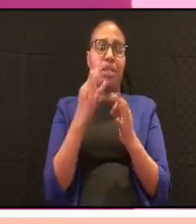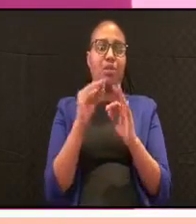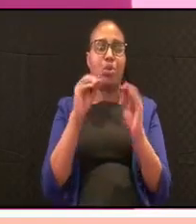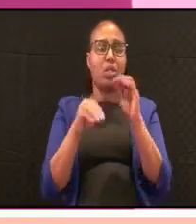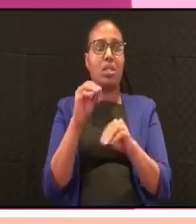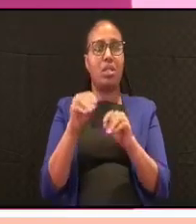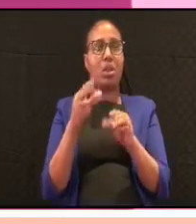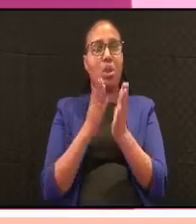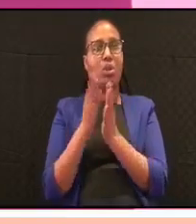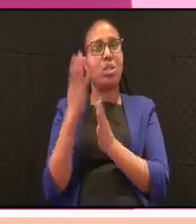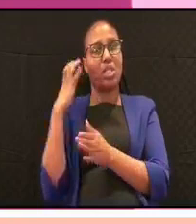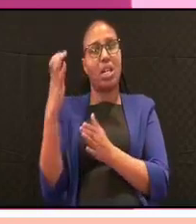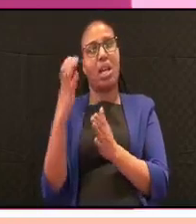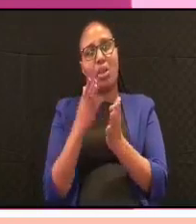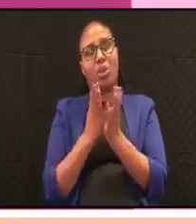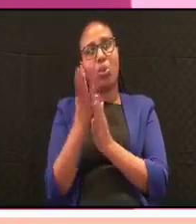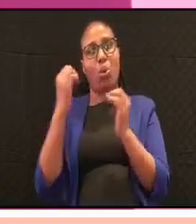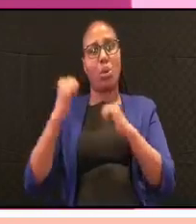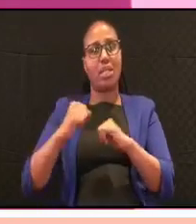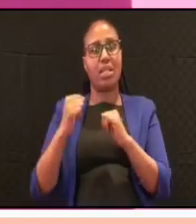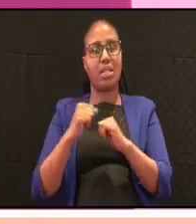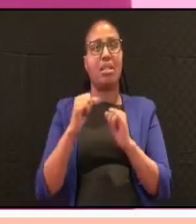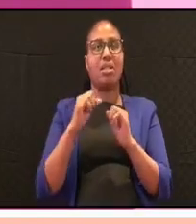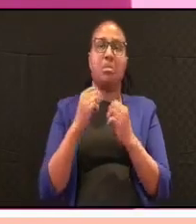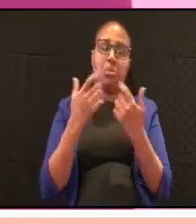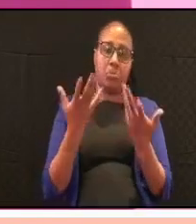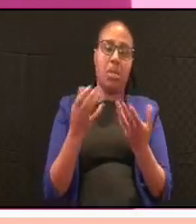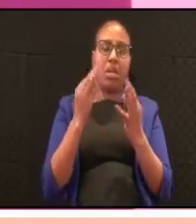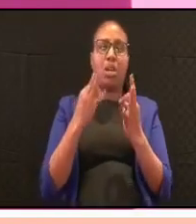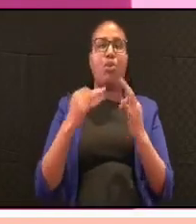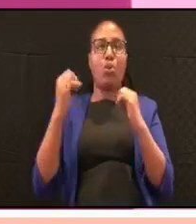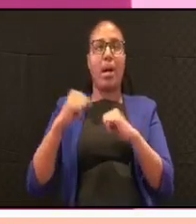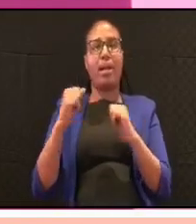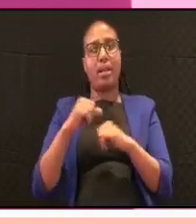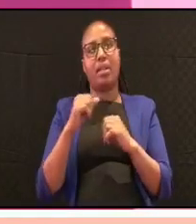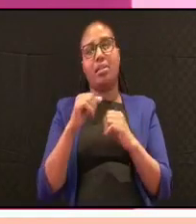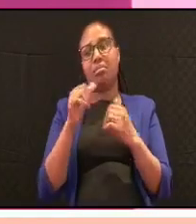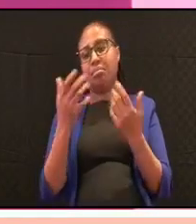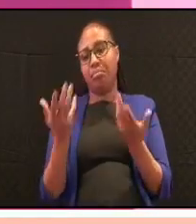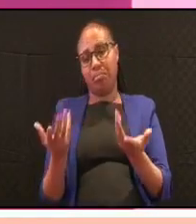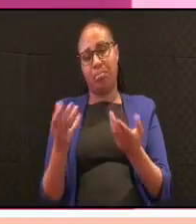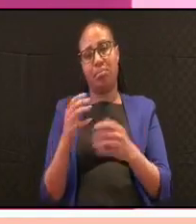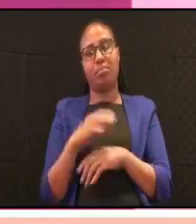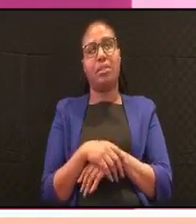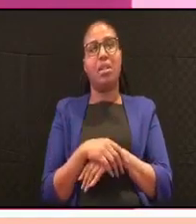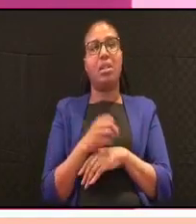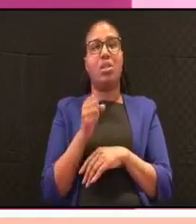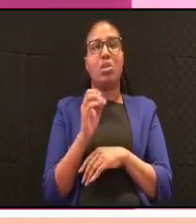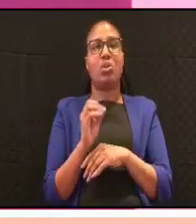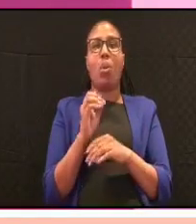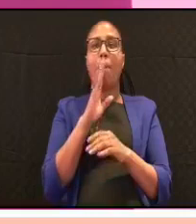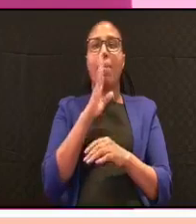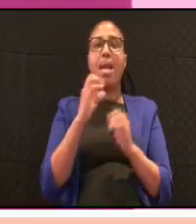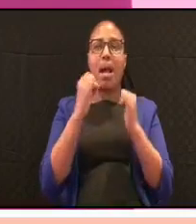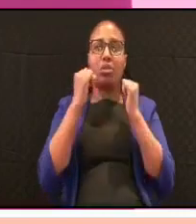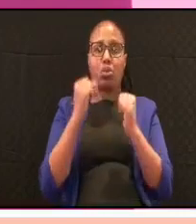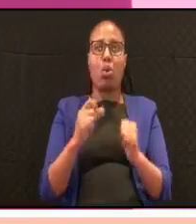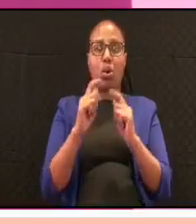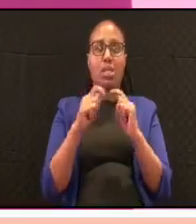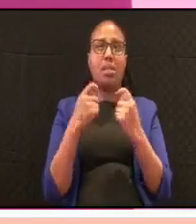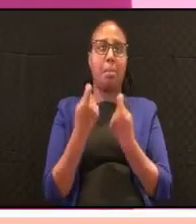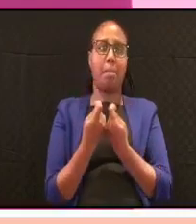your chair through consensus, so be it. If you can agree on the other positions, so be it. Be a strong